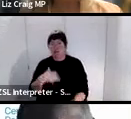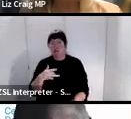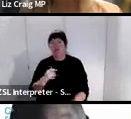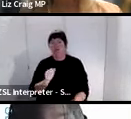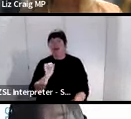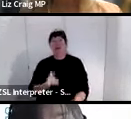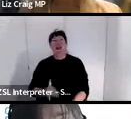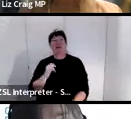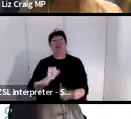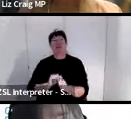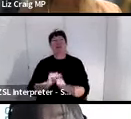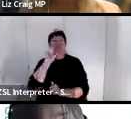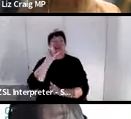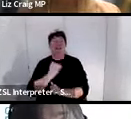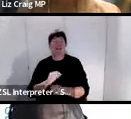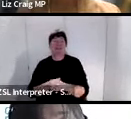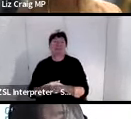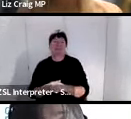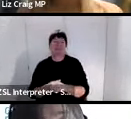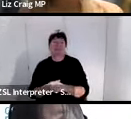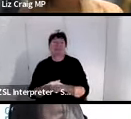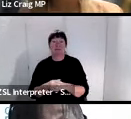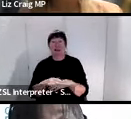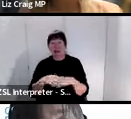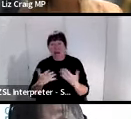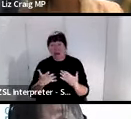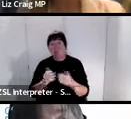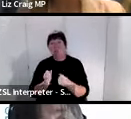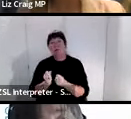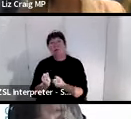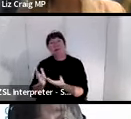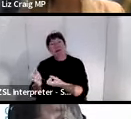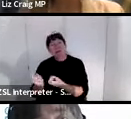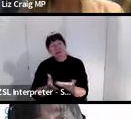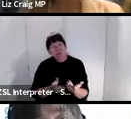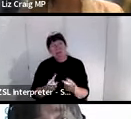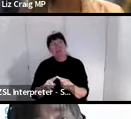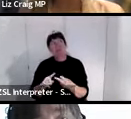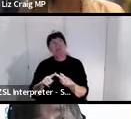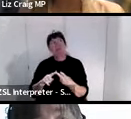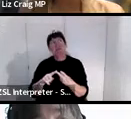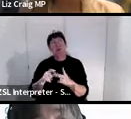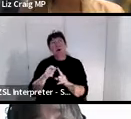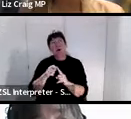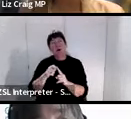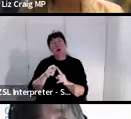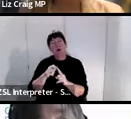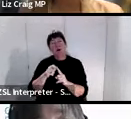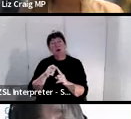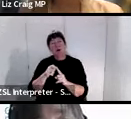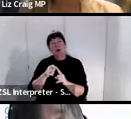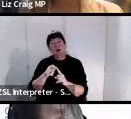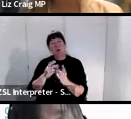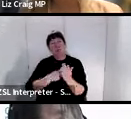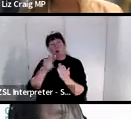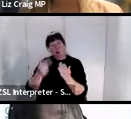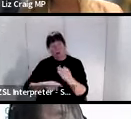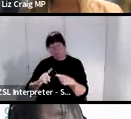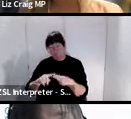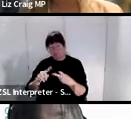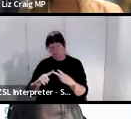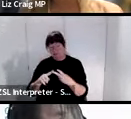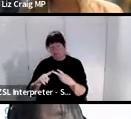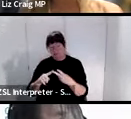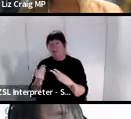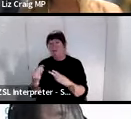potential. We do this with the services and programs that we offer. We offer financial supports and